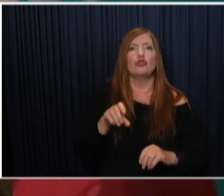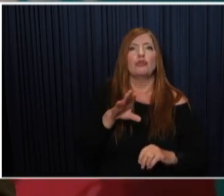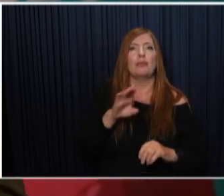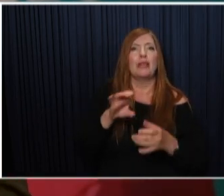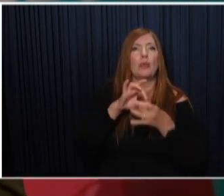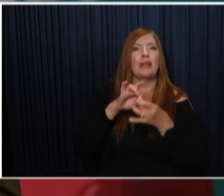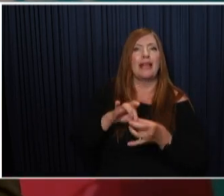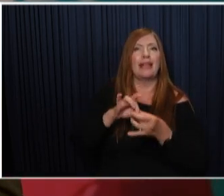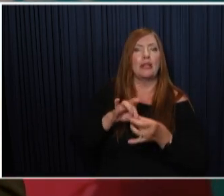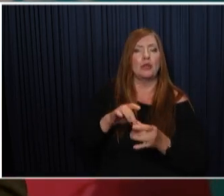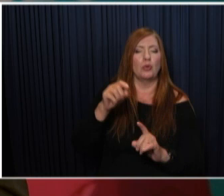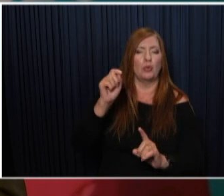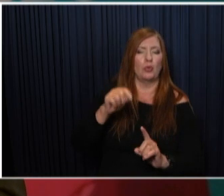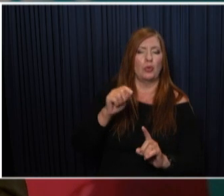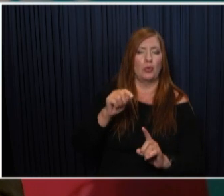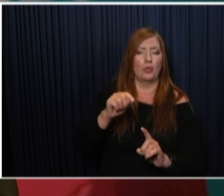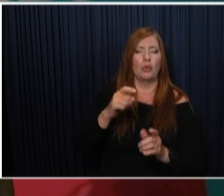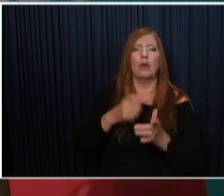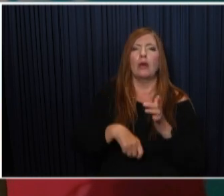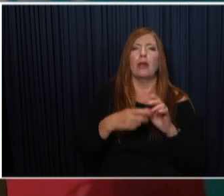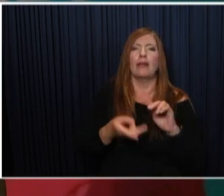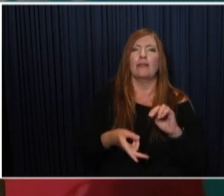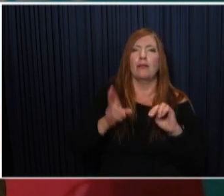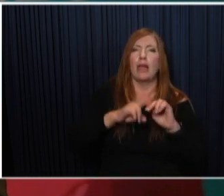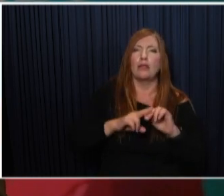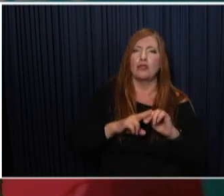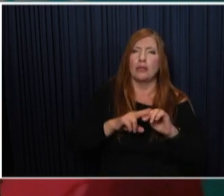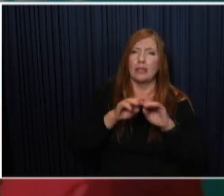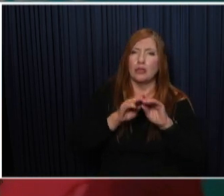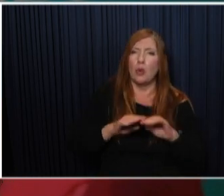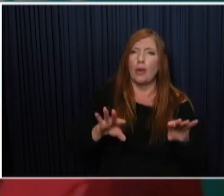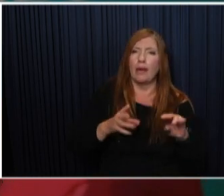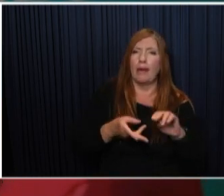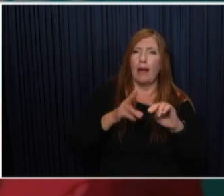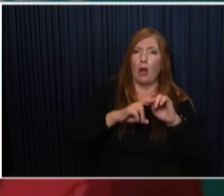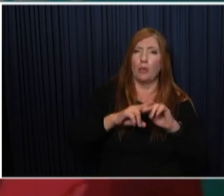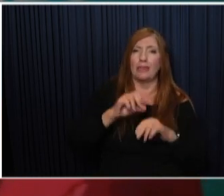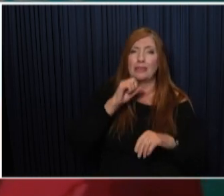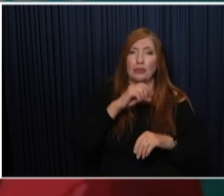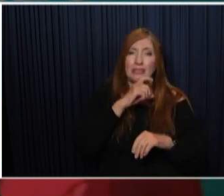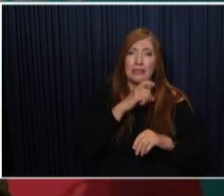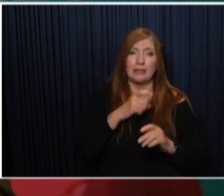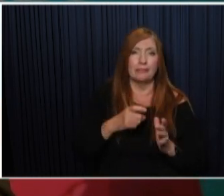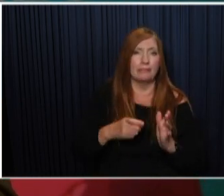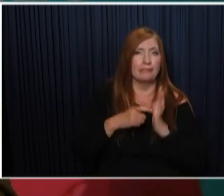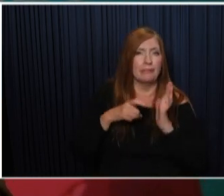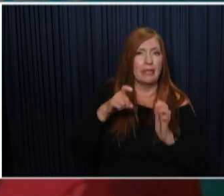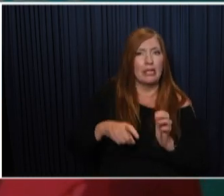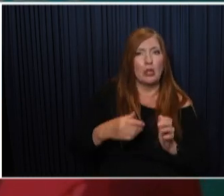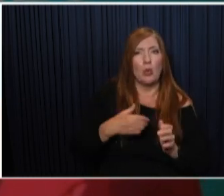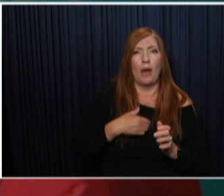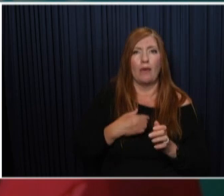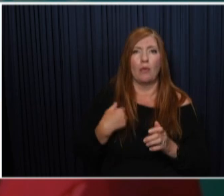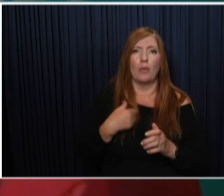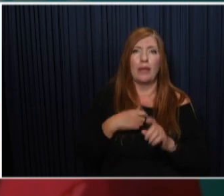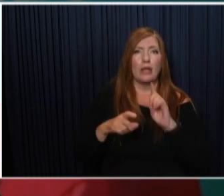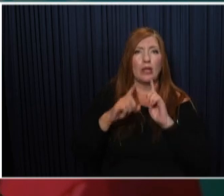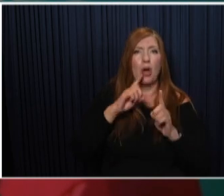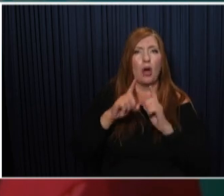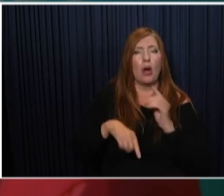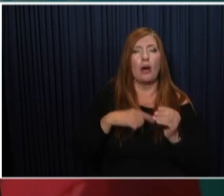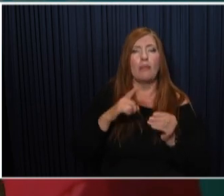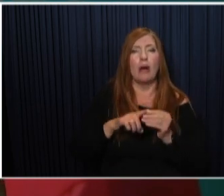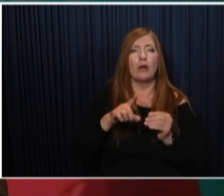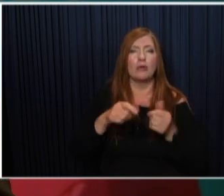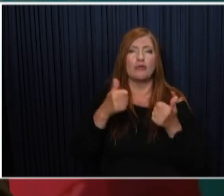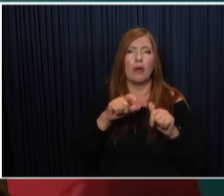to the inflation that's going out. Seniors need to have... we're talking about, you're trying